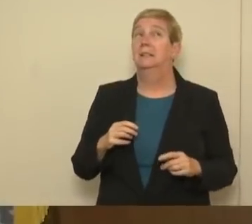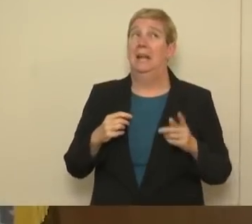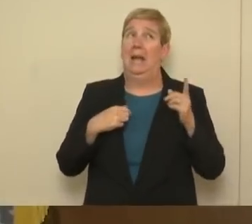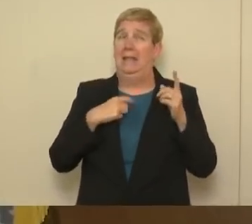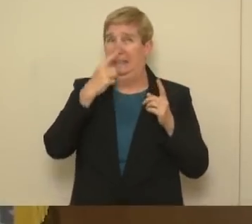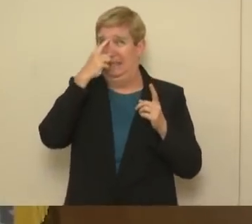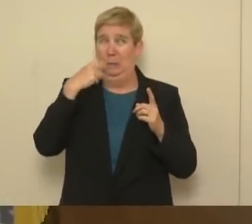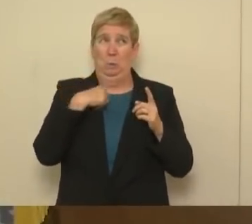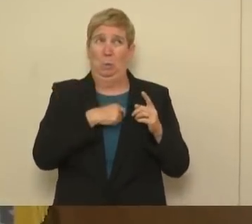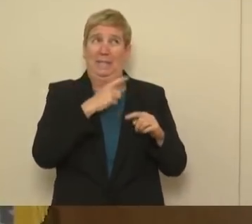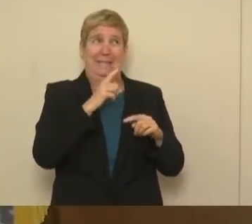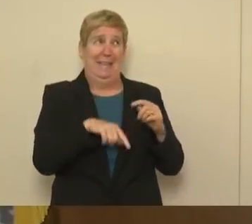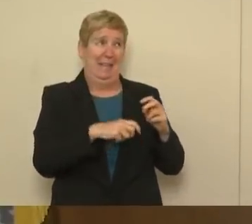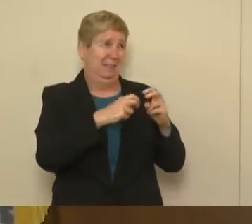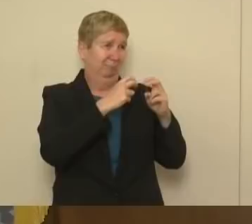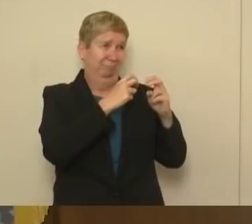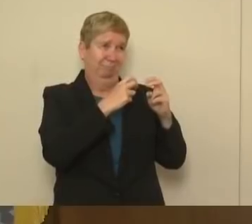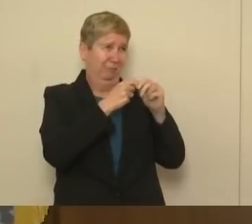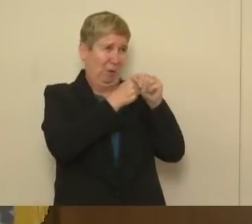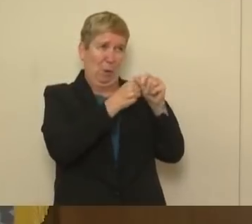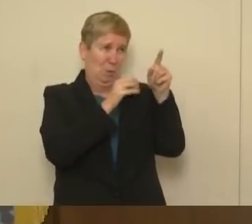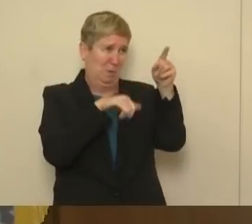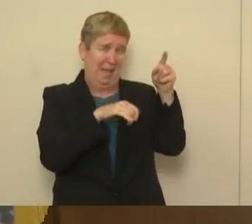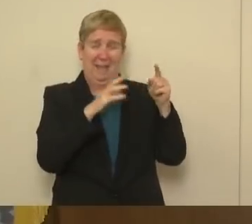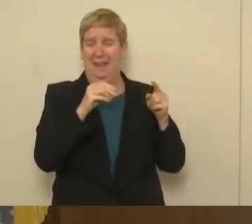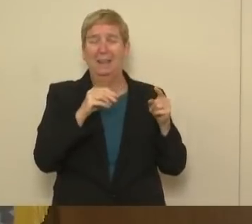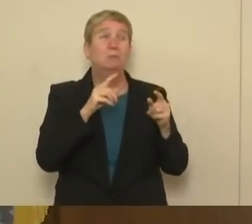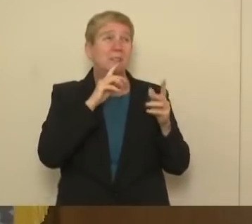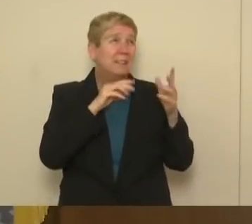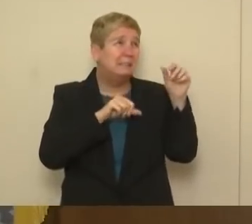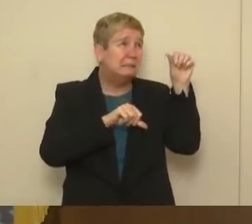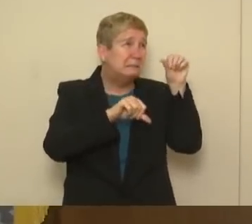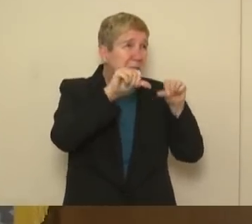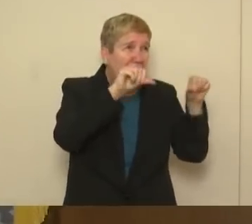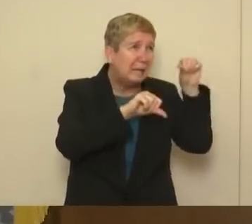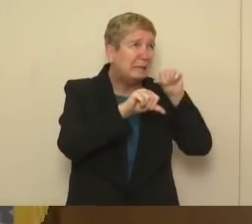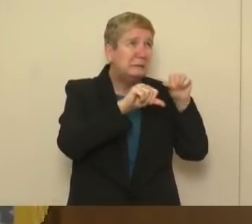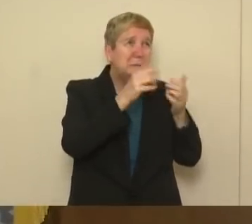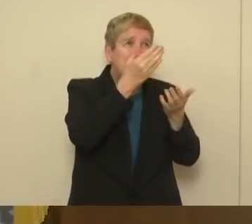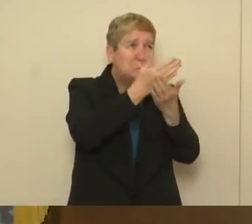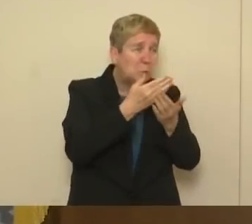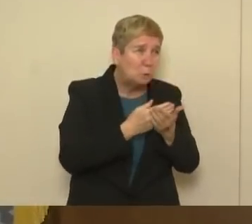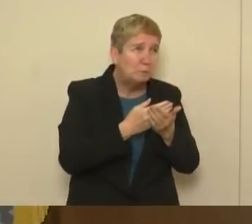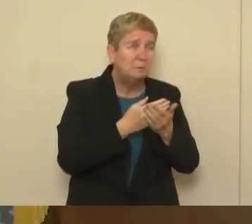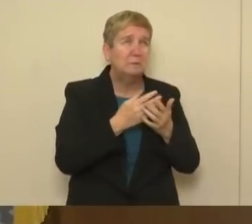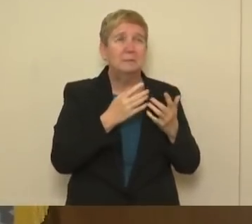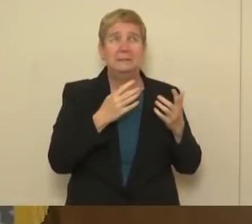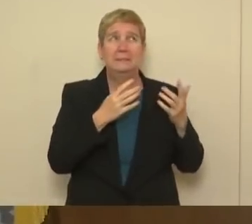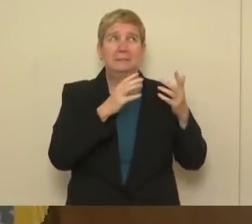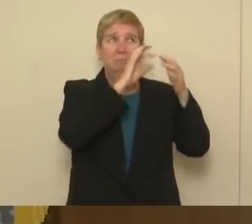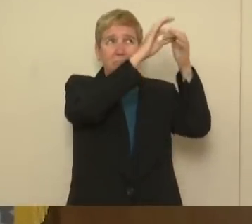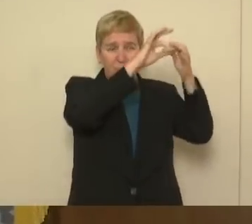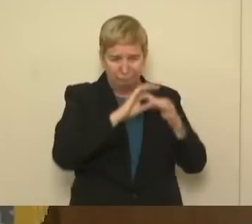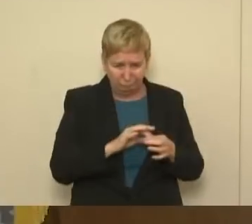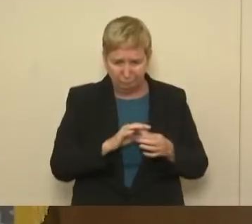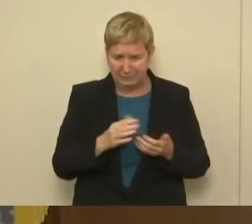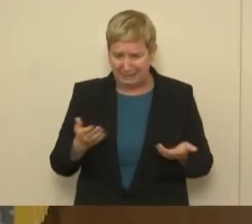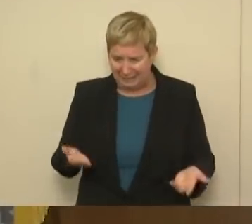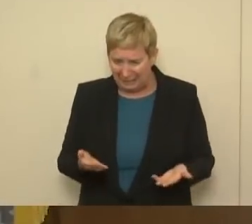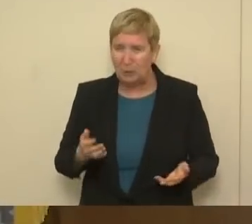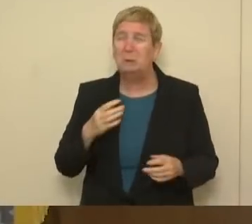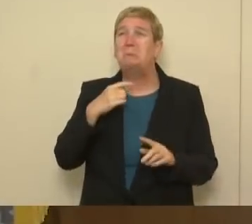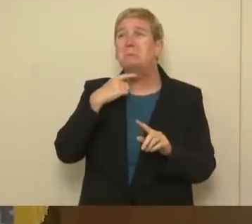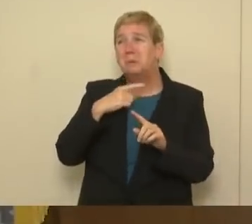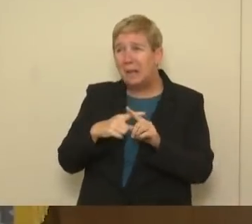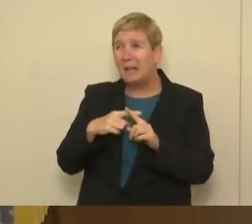to productively, and we don't have the science to back that up in the context of what's appropriate and protects people's